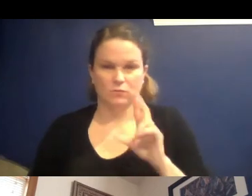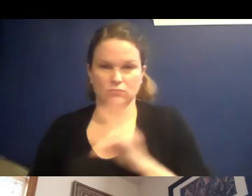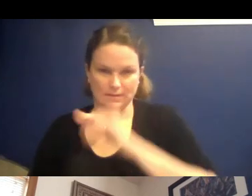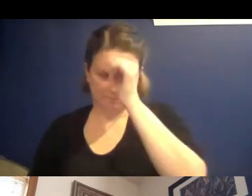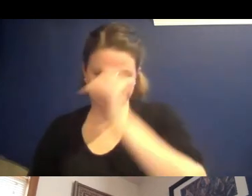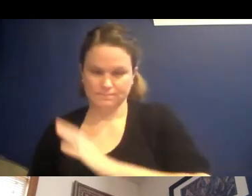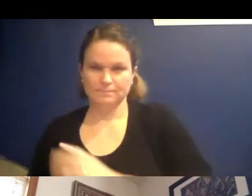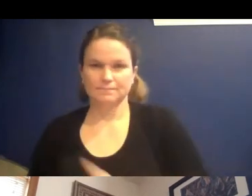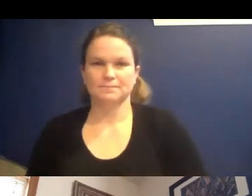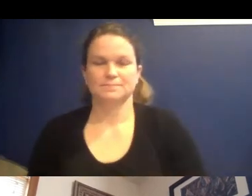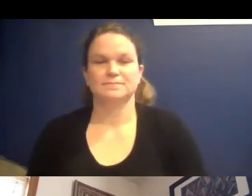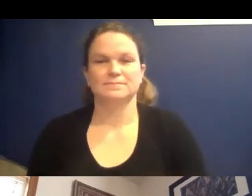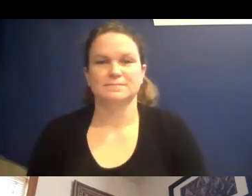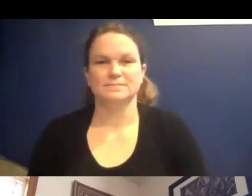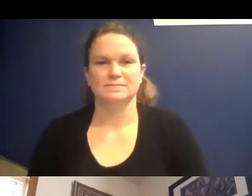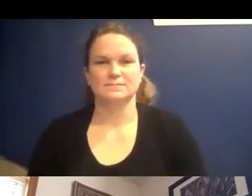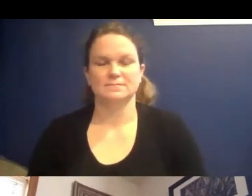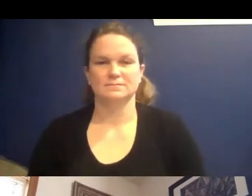male.